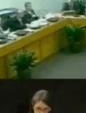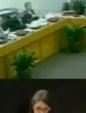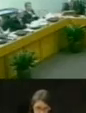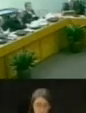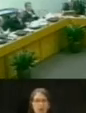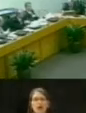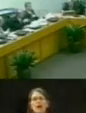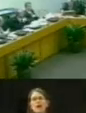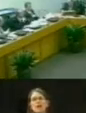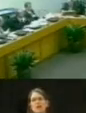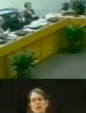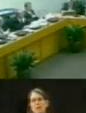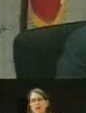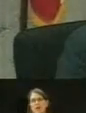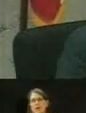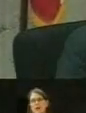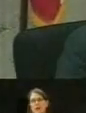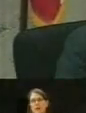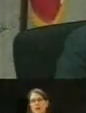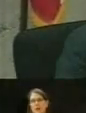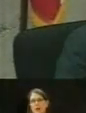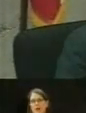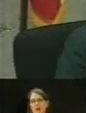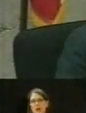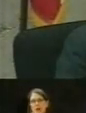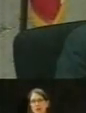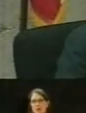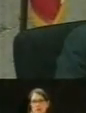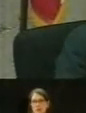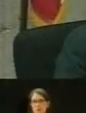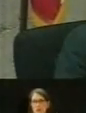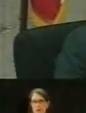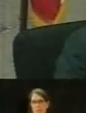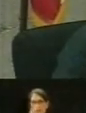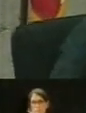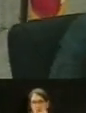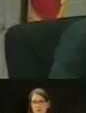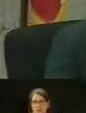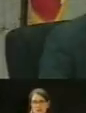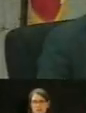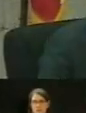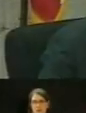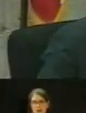Let me just go ahead and add everything in the commission. It was supposed to be added because there's some things that need to be added.